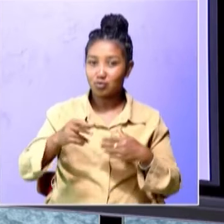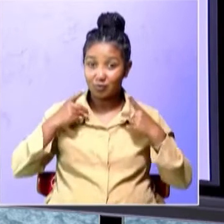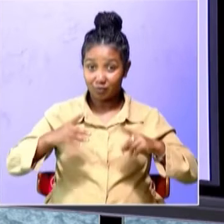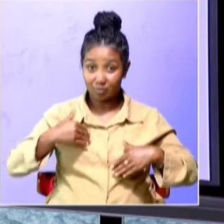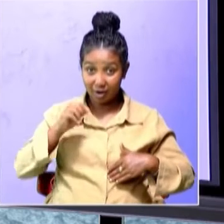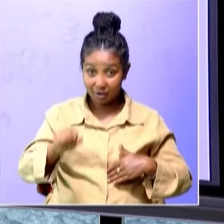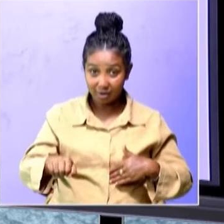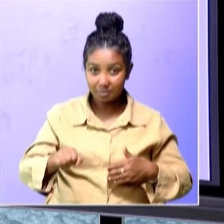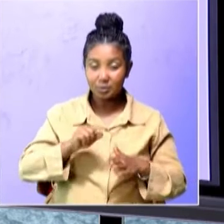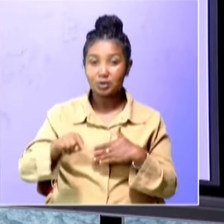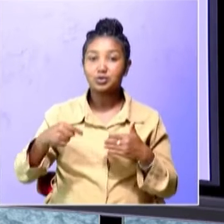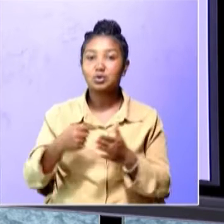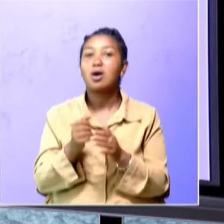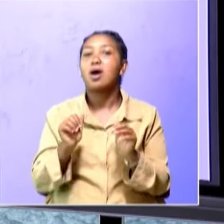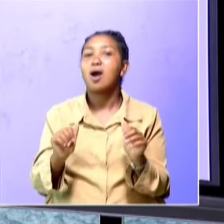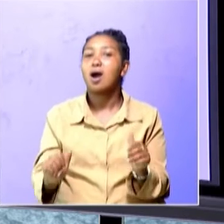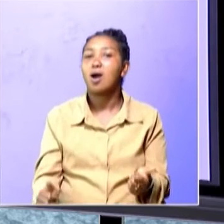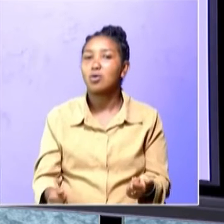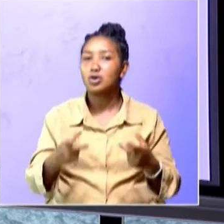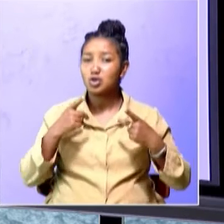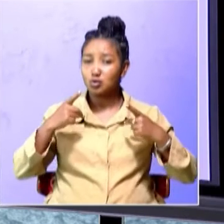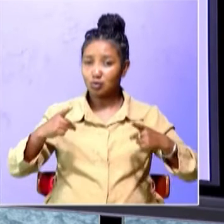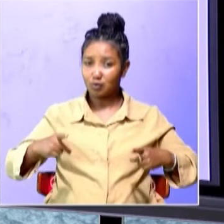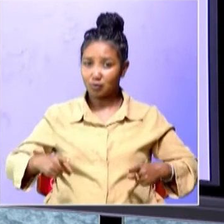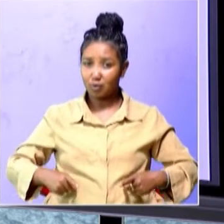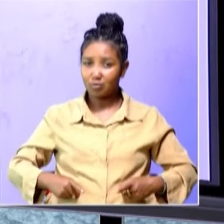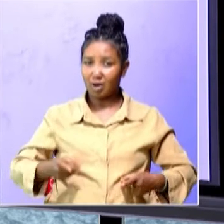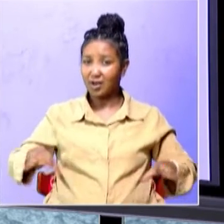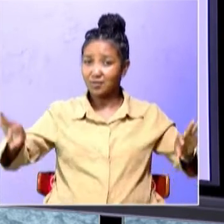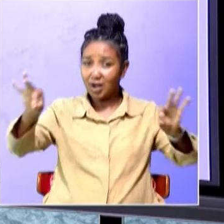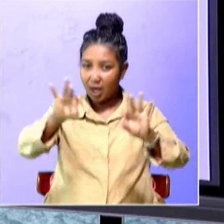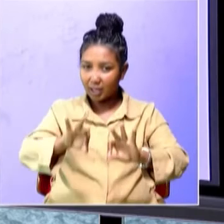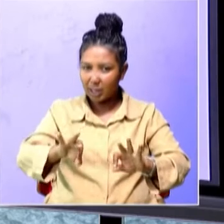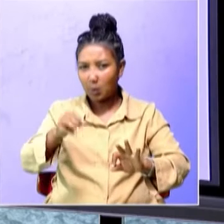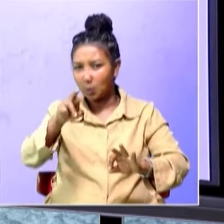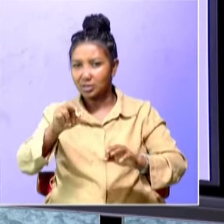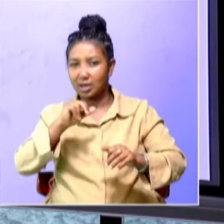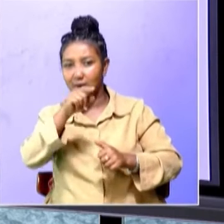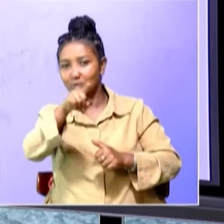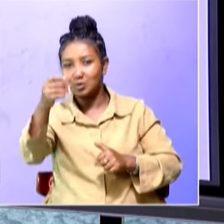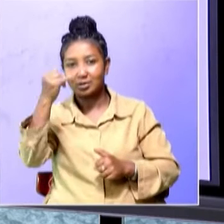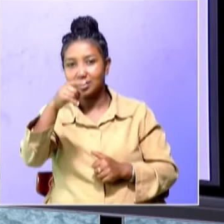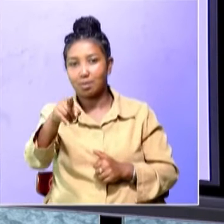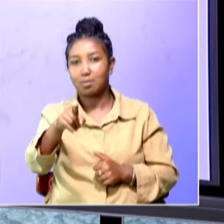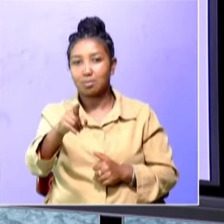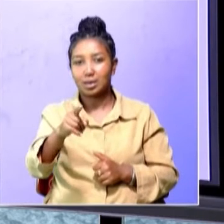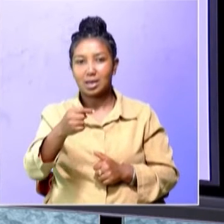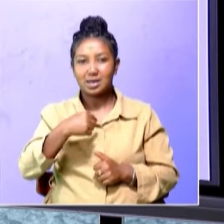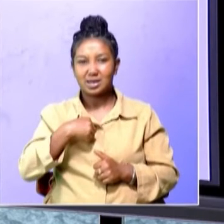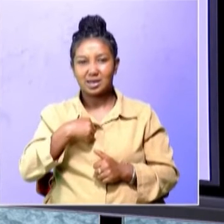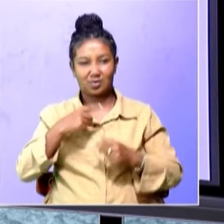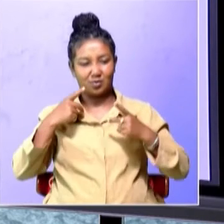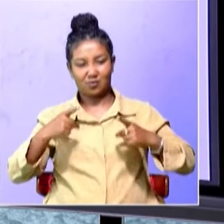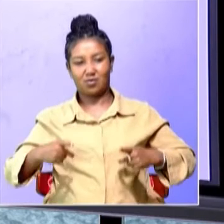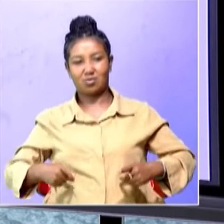schools, right? So, how do you think is it important to wear a uniform? Convince me. I don't believe